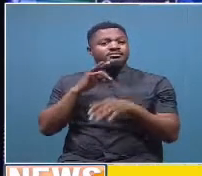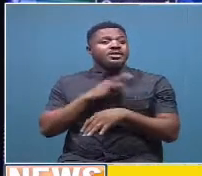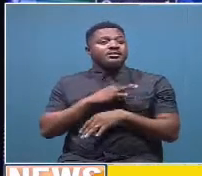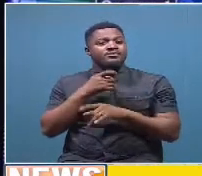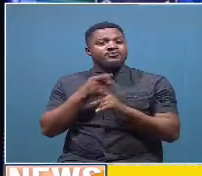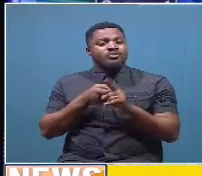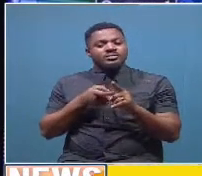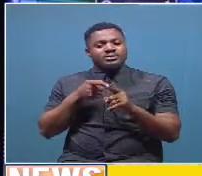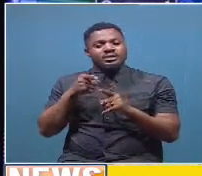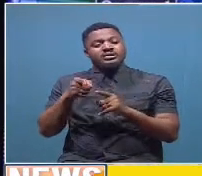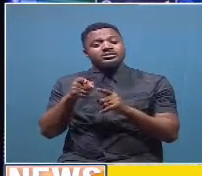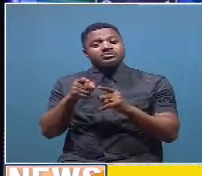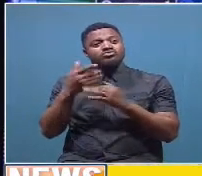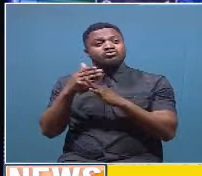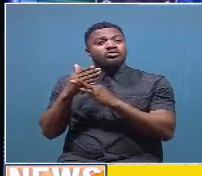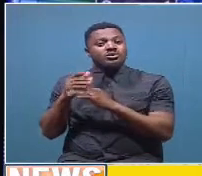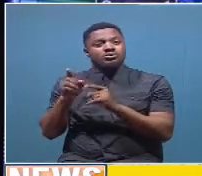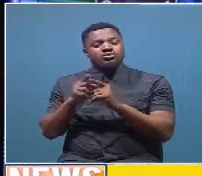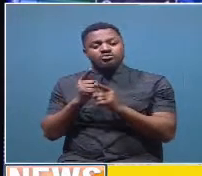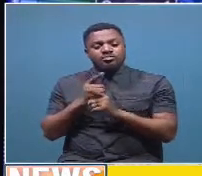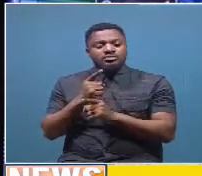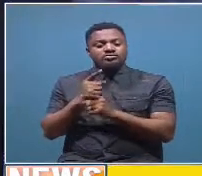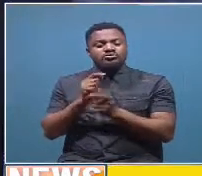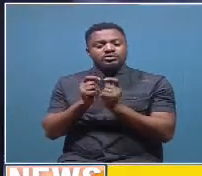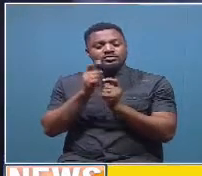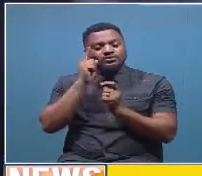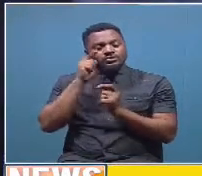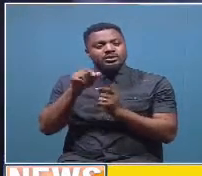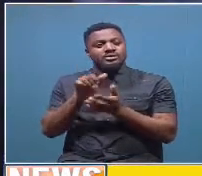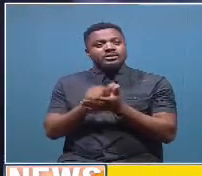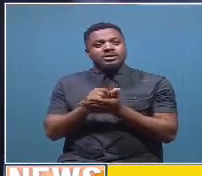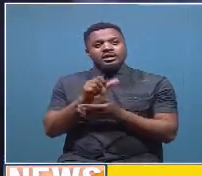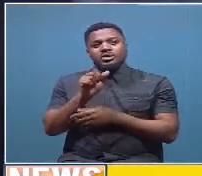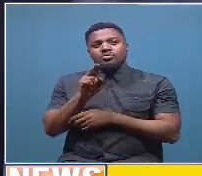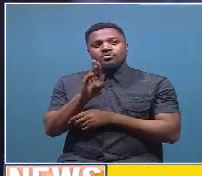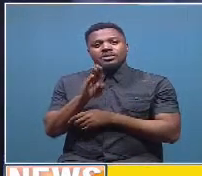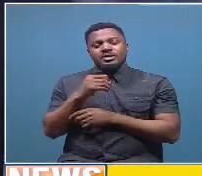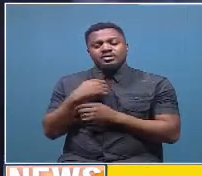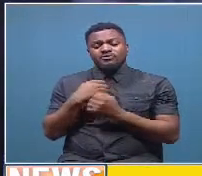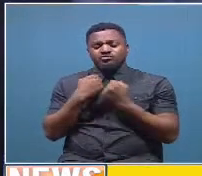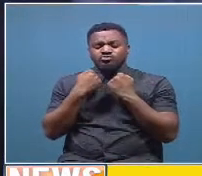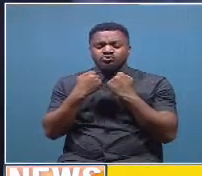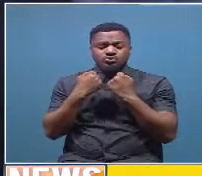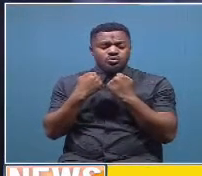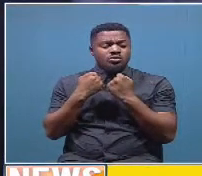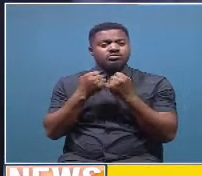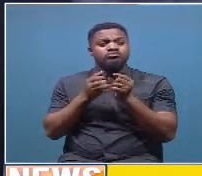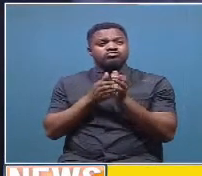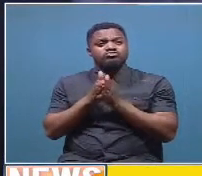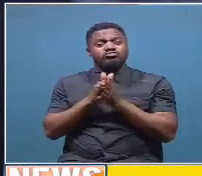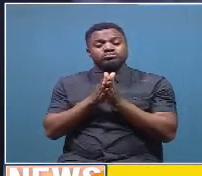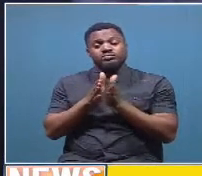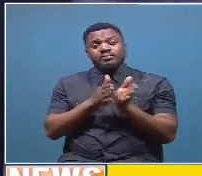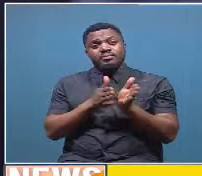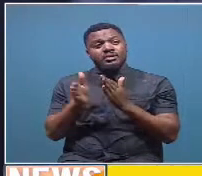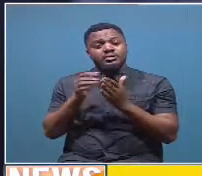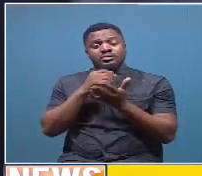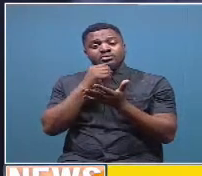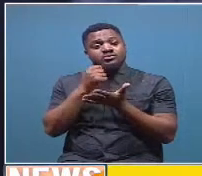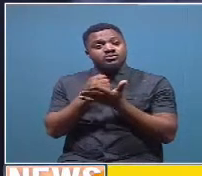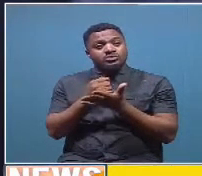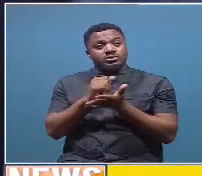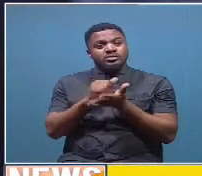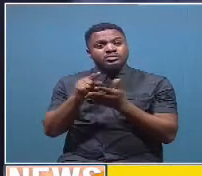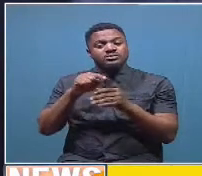from content sharing and periodic training for journalists. AUB has a robust and very interesting plan to ensure that